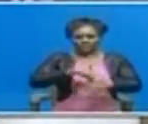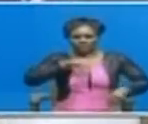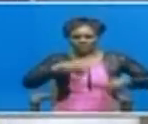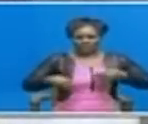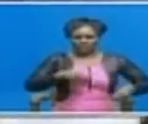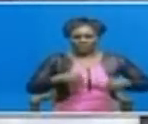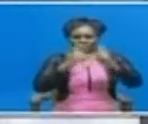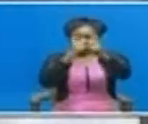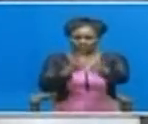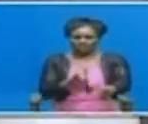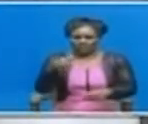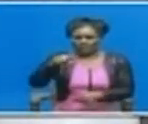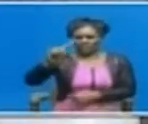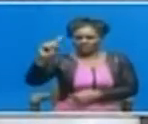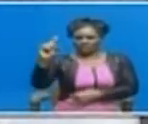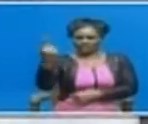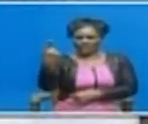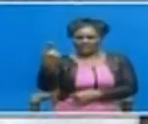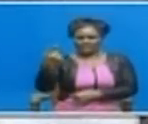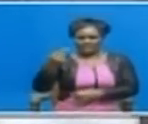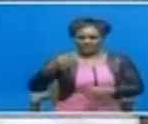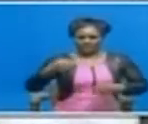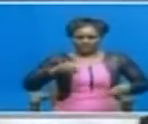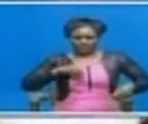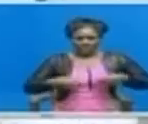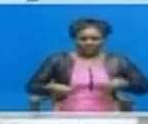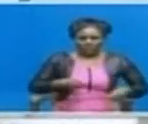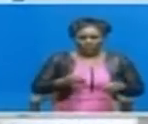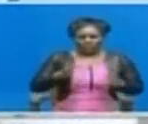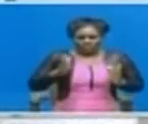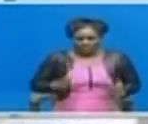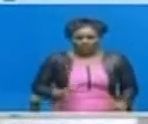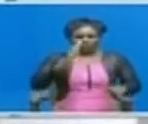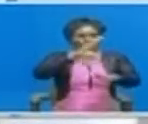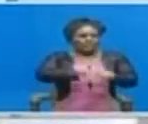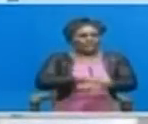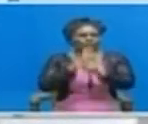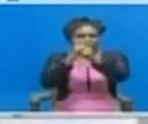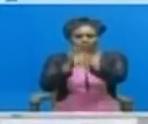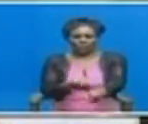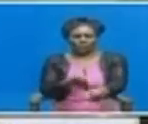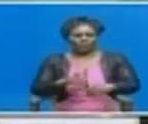Awards. Nikhil becomes the first physically challenged driver to win the award.